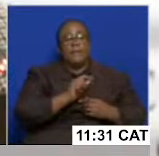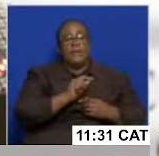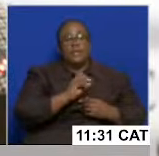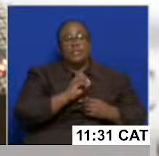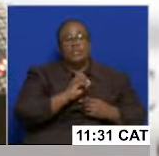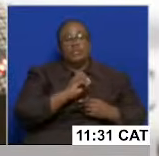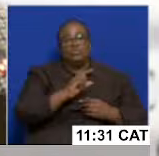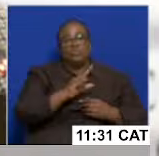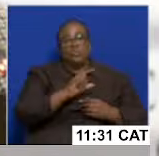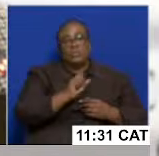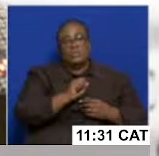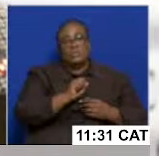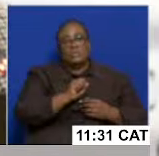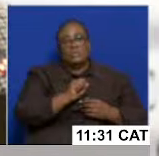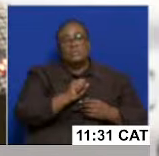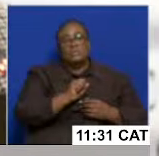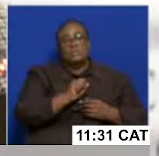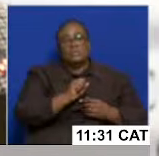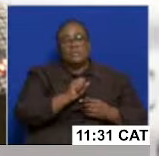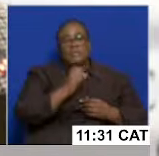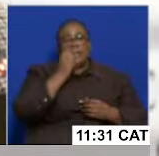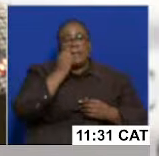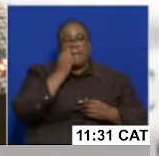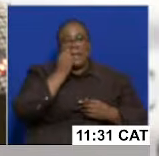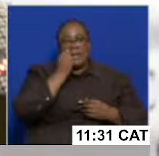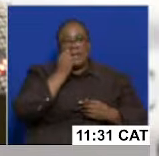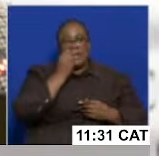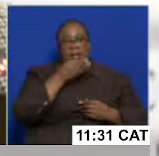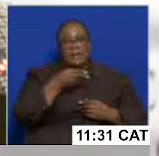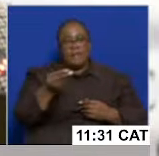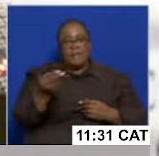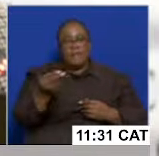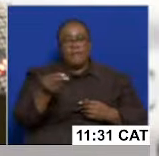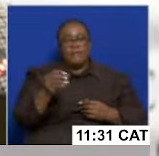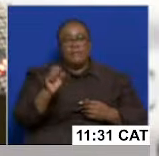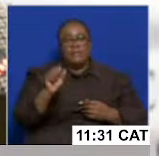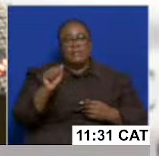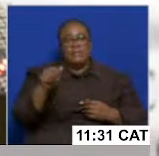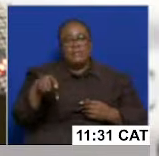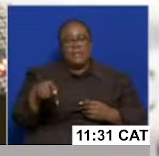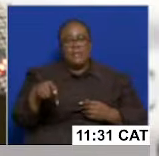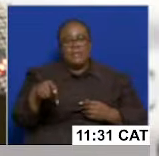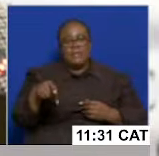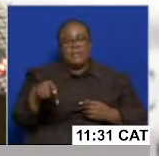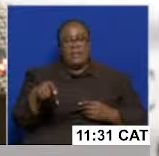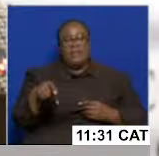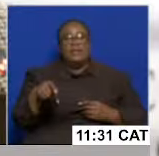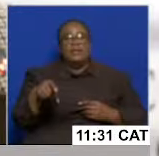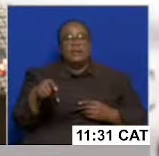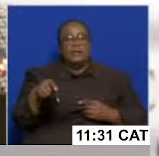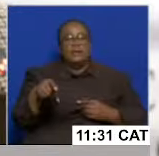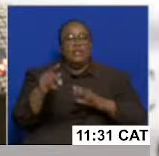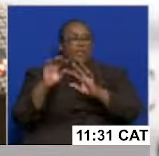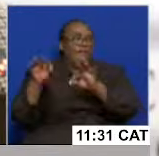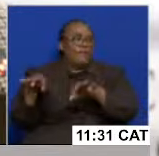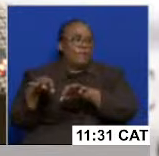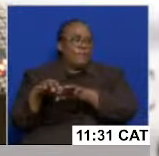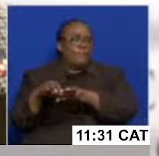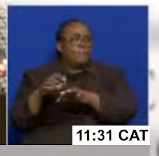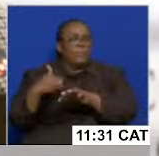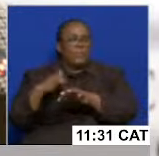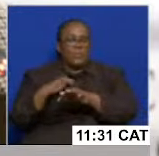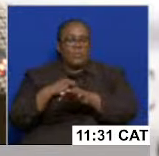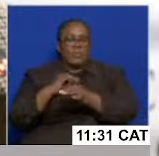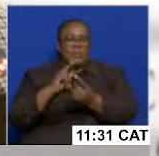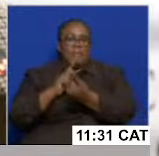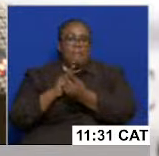gave the man an SAP seizure form." It then says, "We met with the JMPD after," probably a